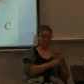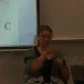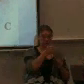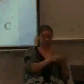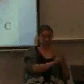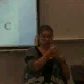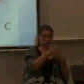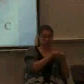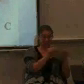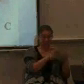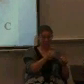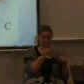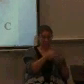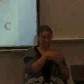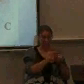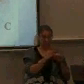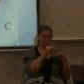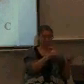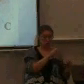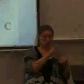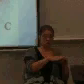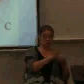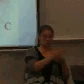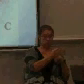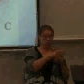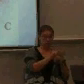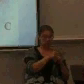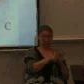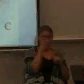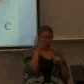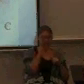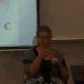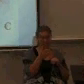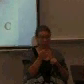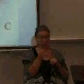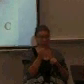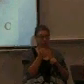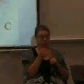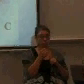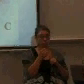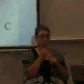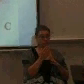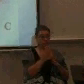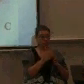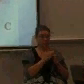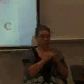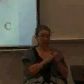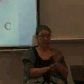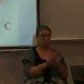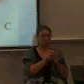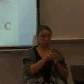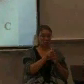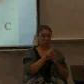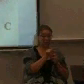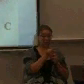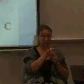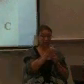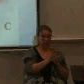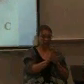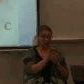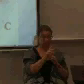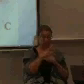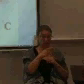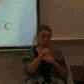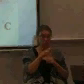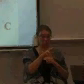because anything they can put off on their host, they will. So even some of the simple eukaryotic